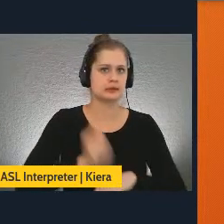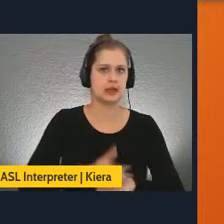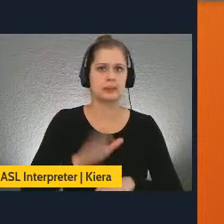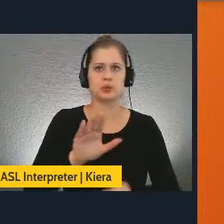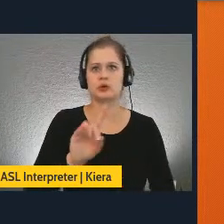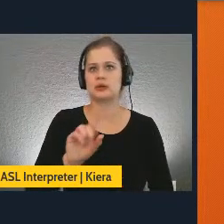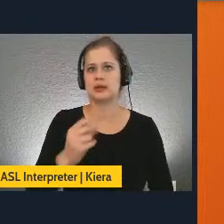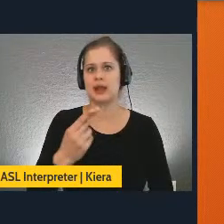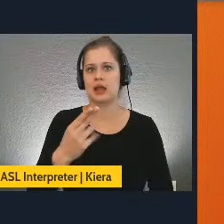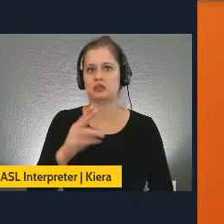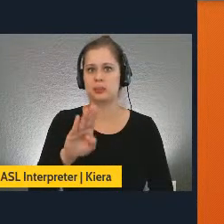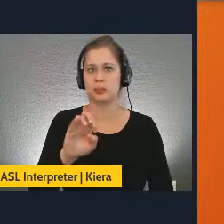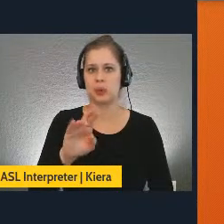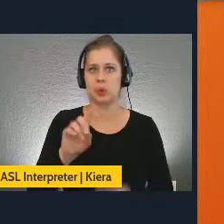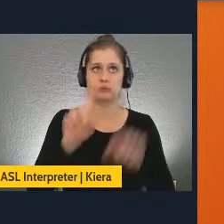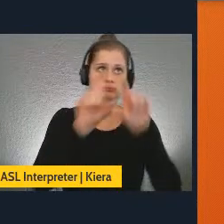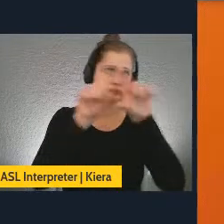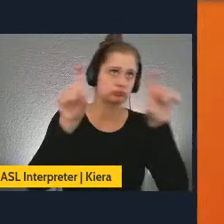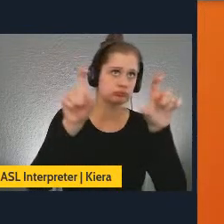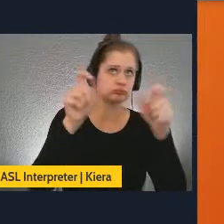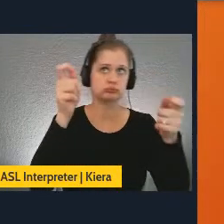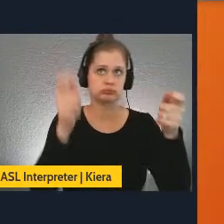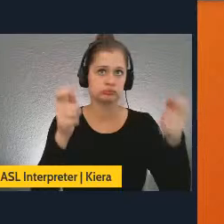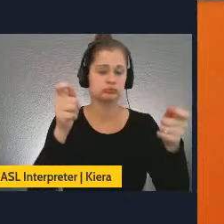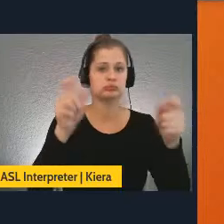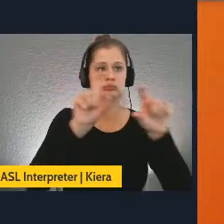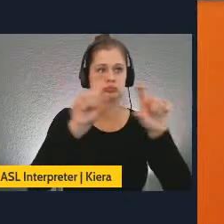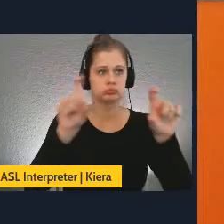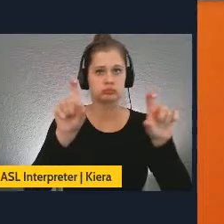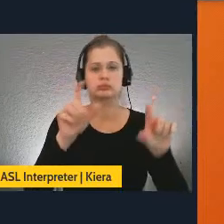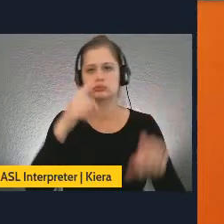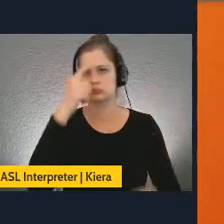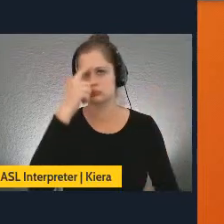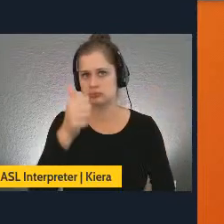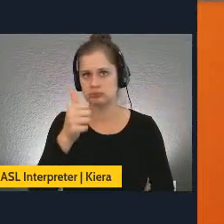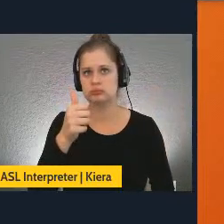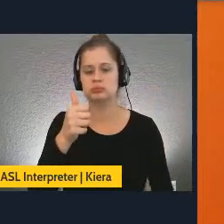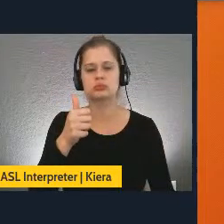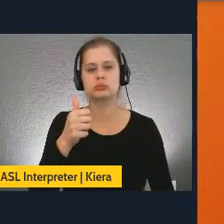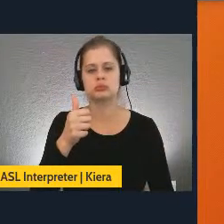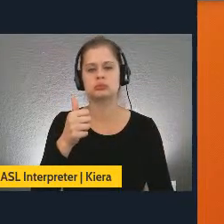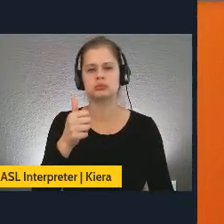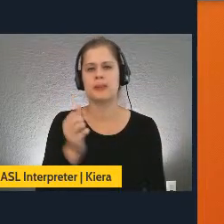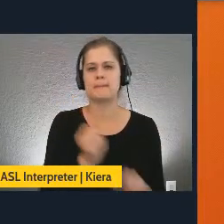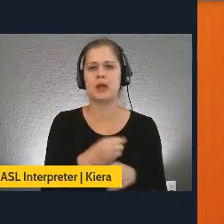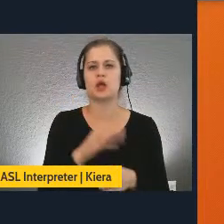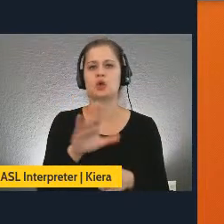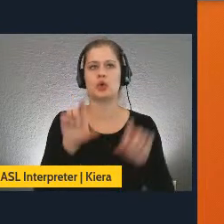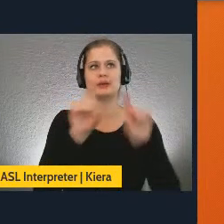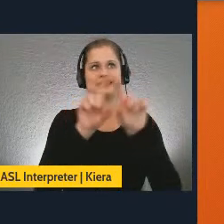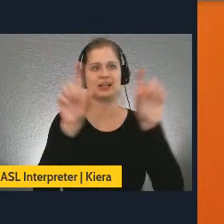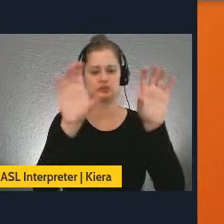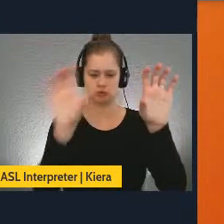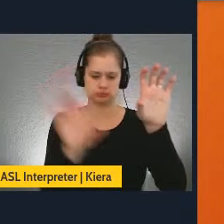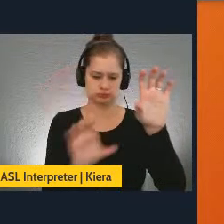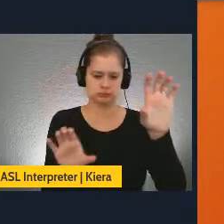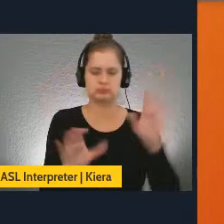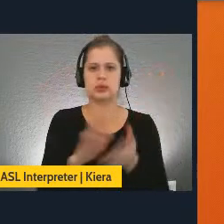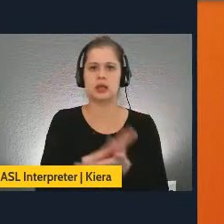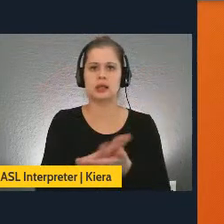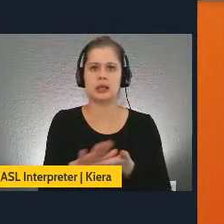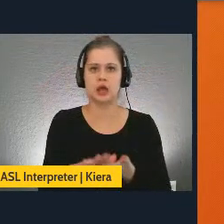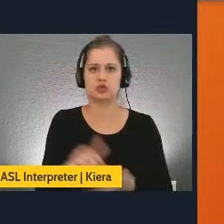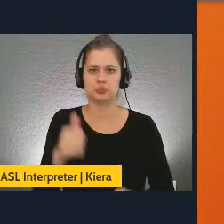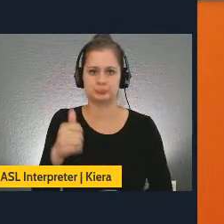headers, custom text, custom metrics, of course. So yeah, just to make your dashboards a little bit nicer. So